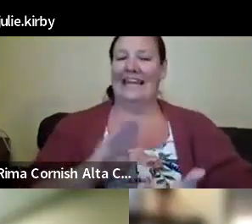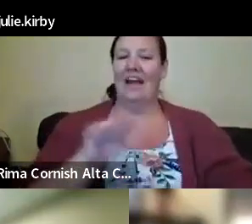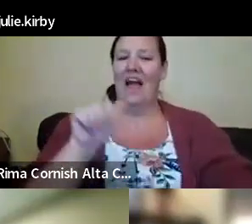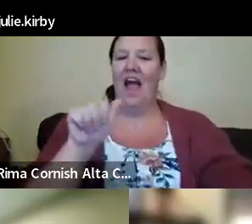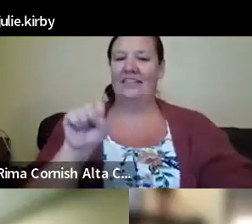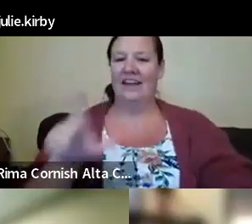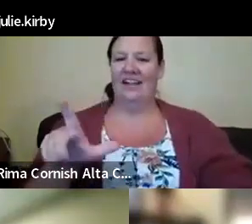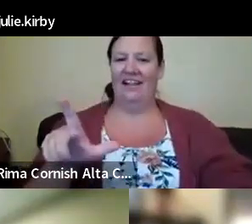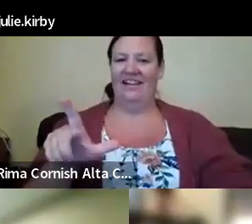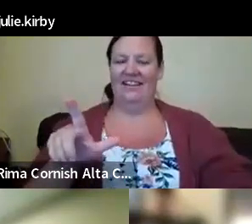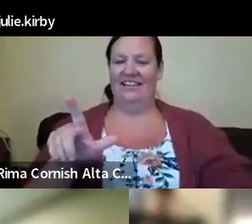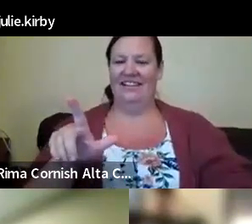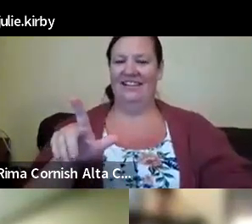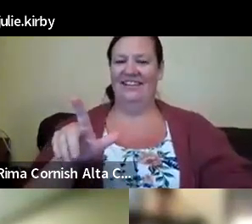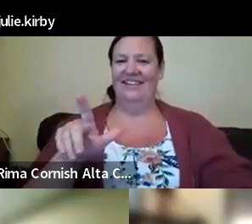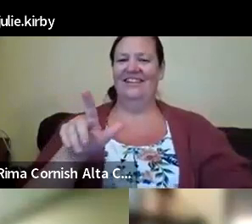And then